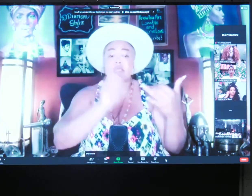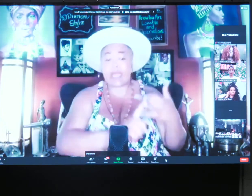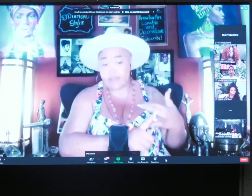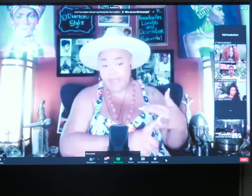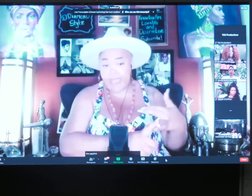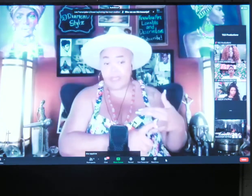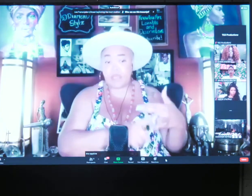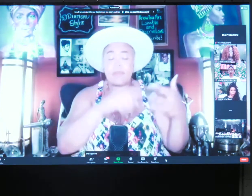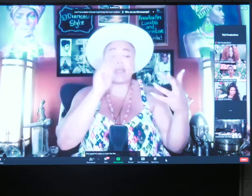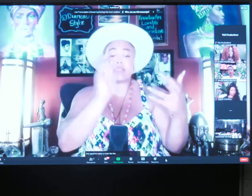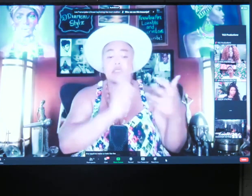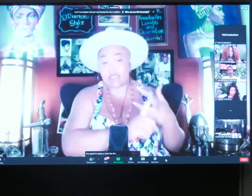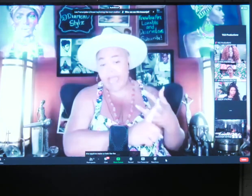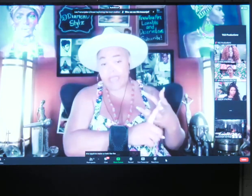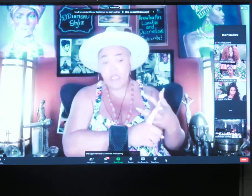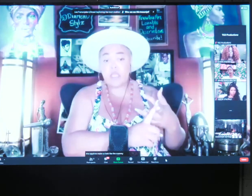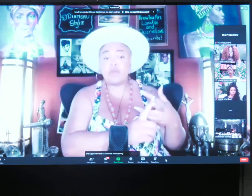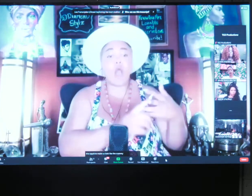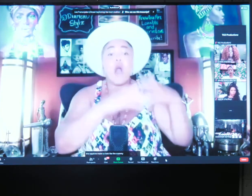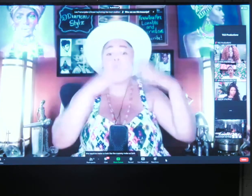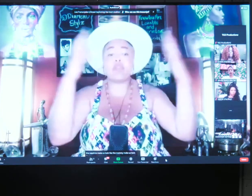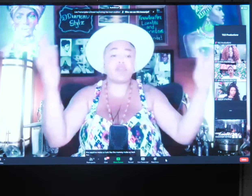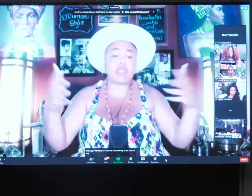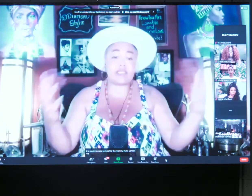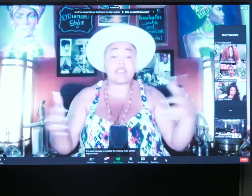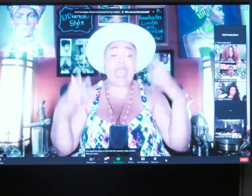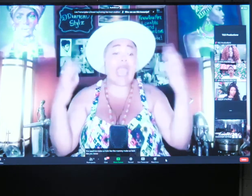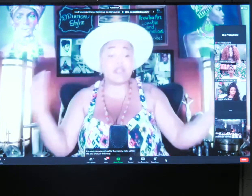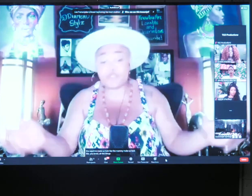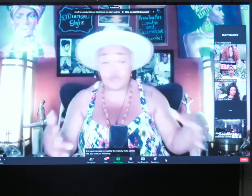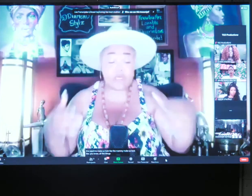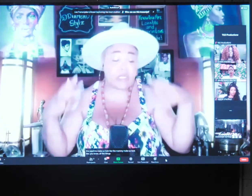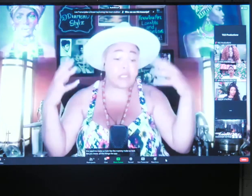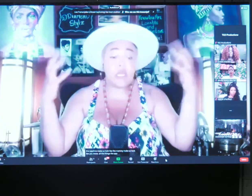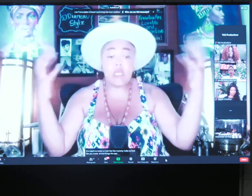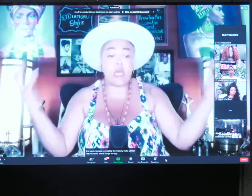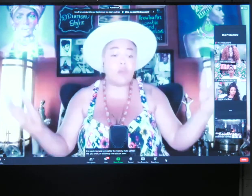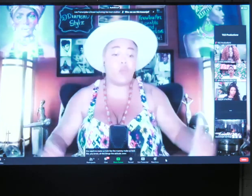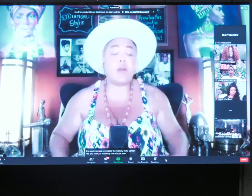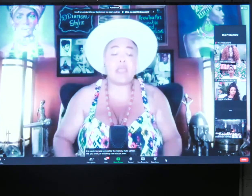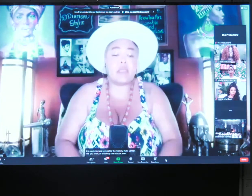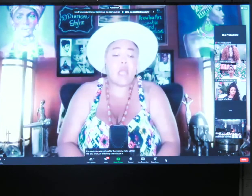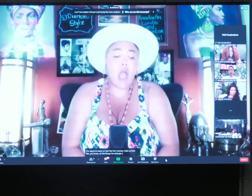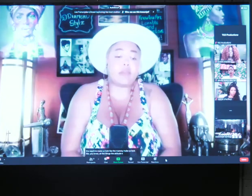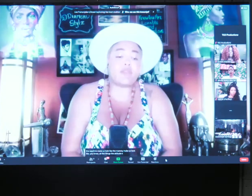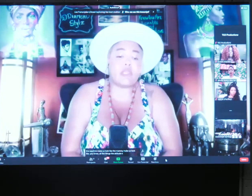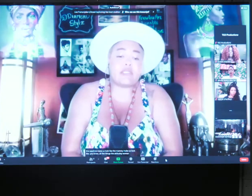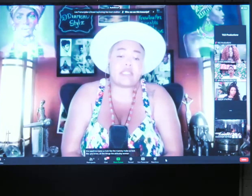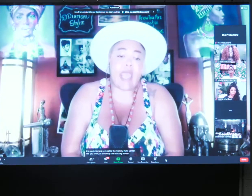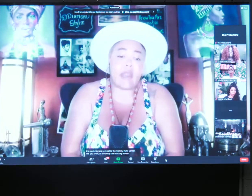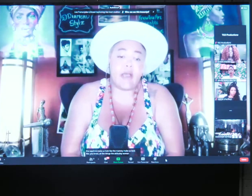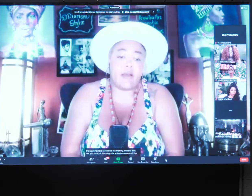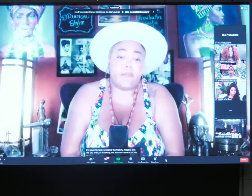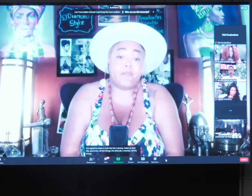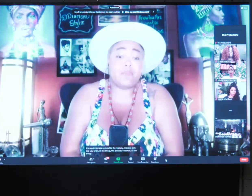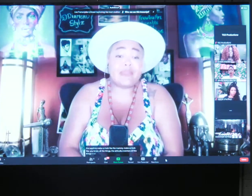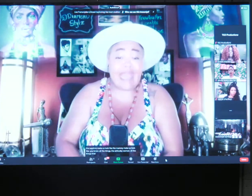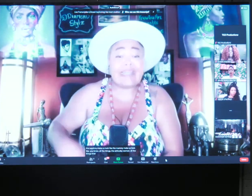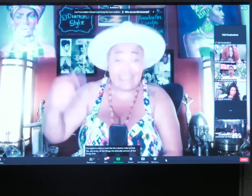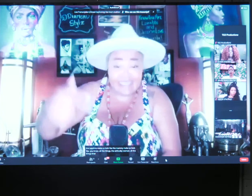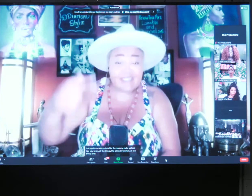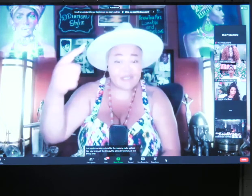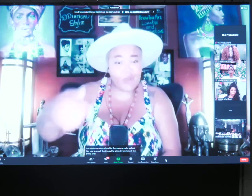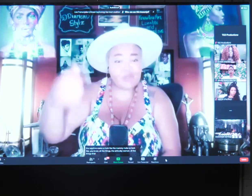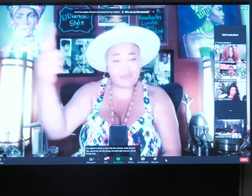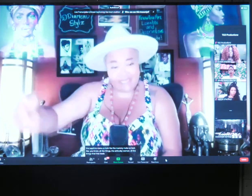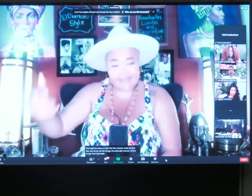us look like the Mammy, make us look like, you know, all the things, the attitude-y woman, all the things that that